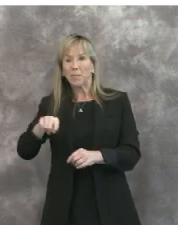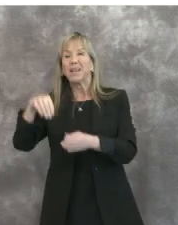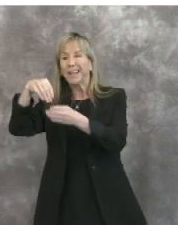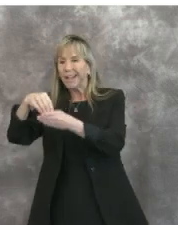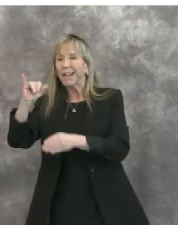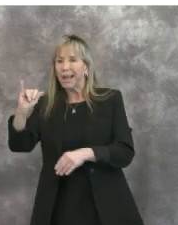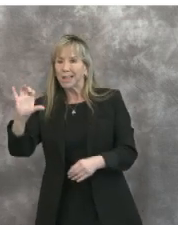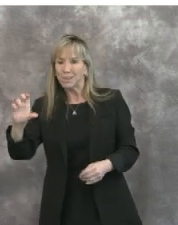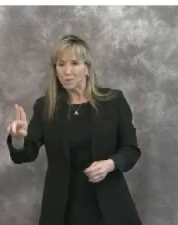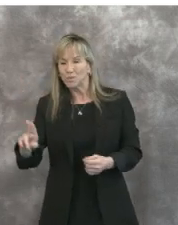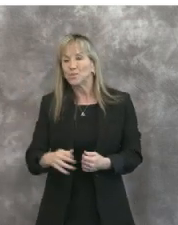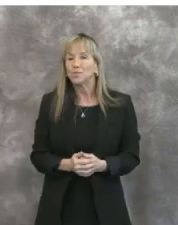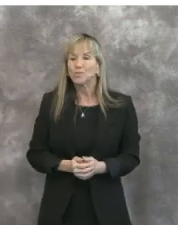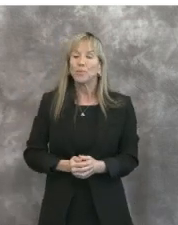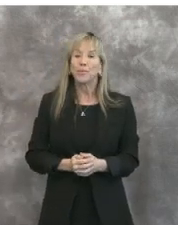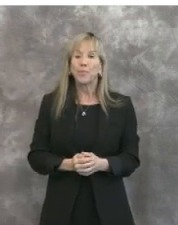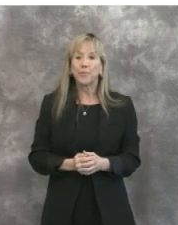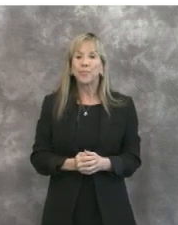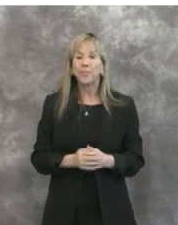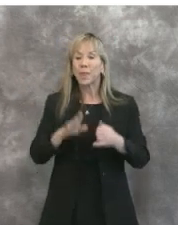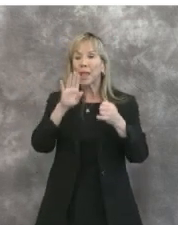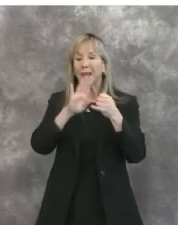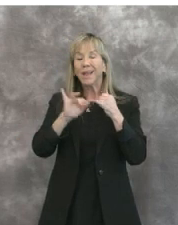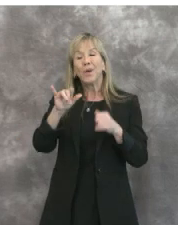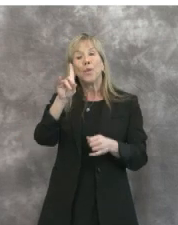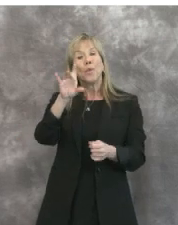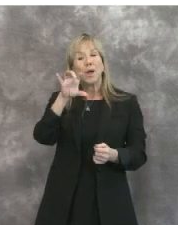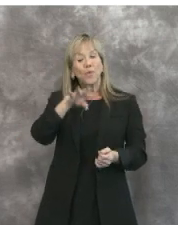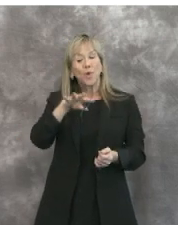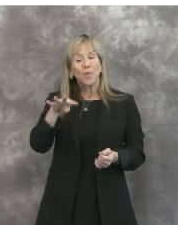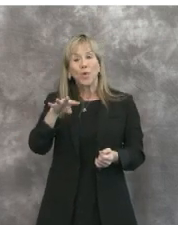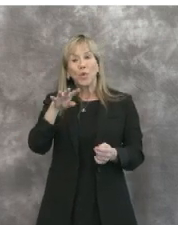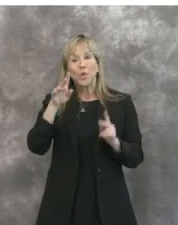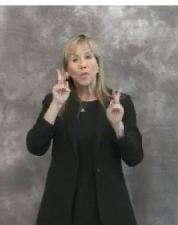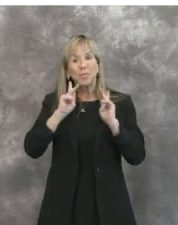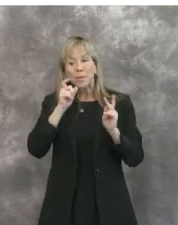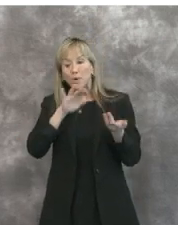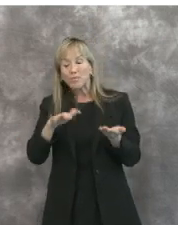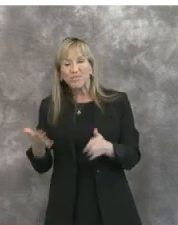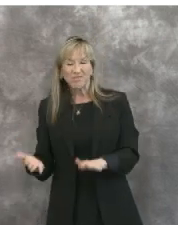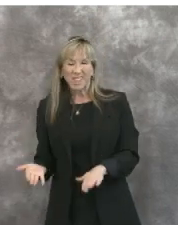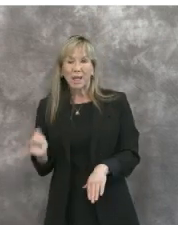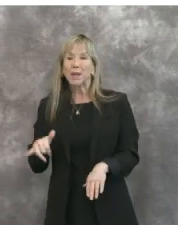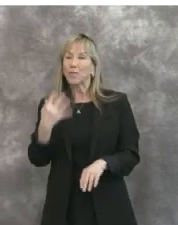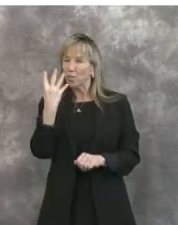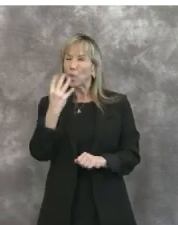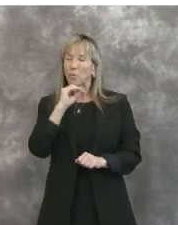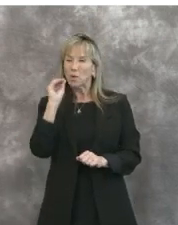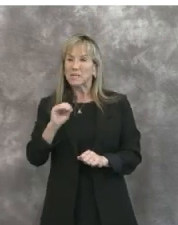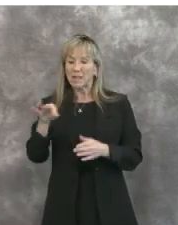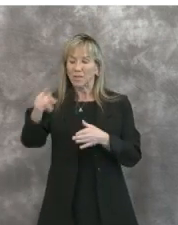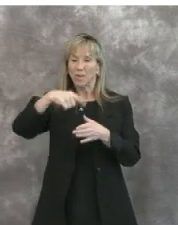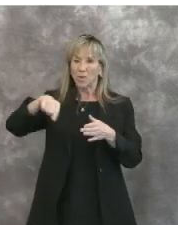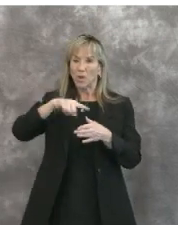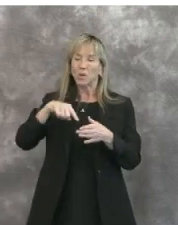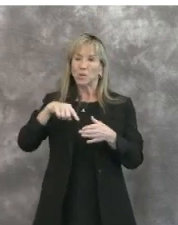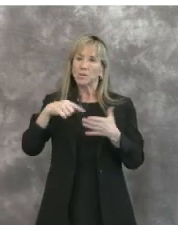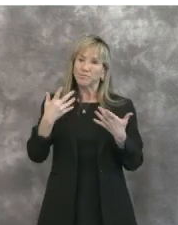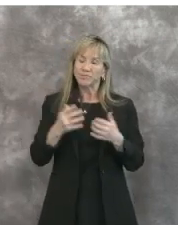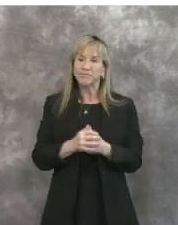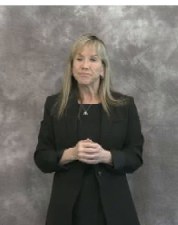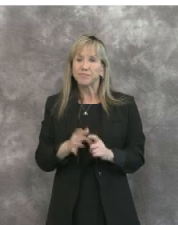the ICU. Lastly, the 144 deaths represent approximately 4% of the total number of